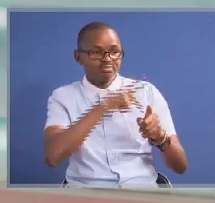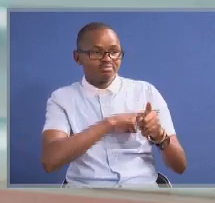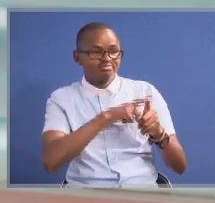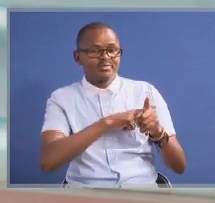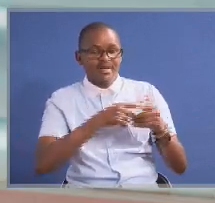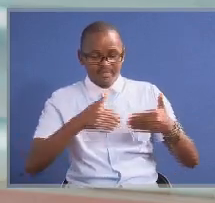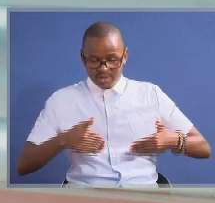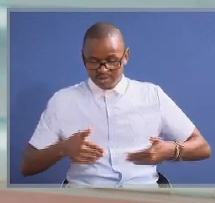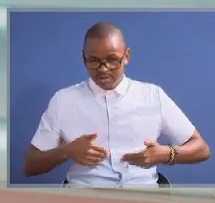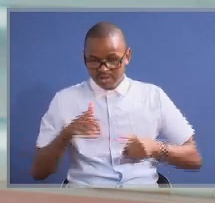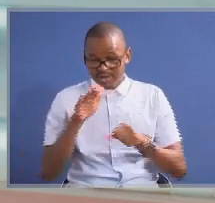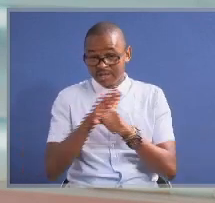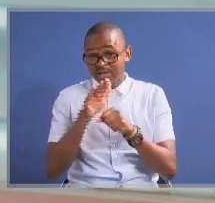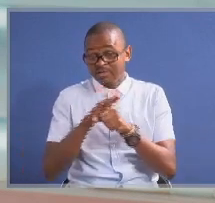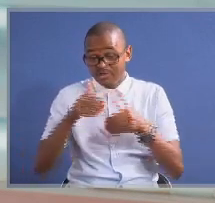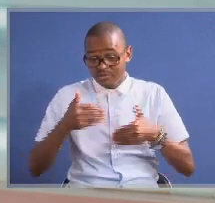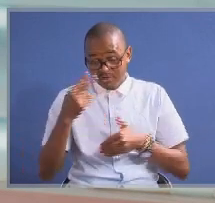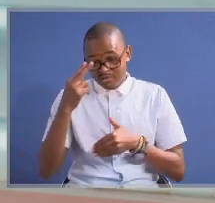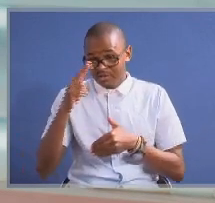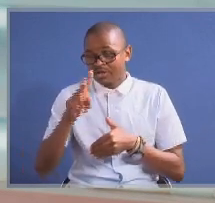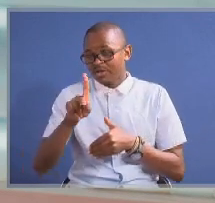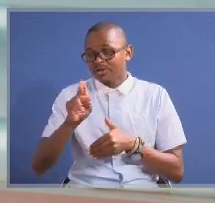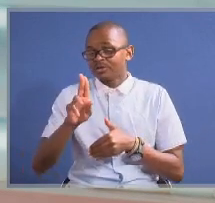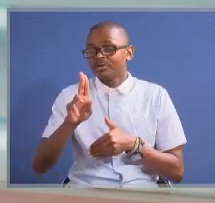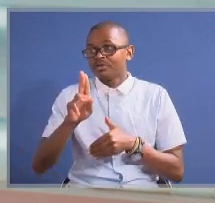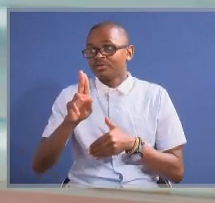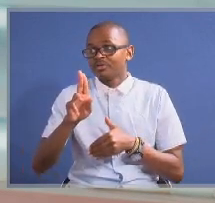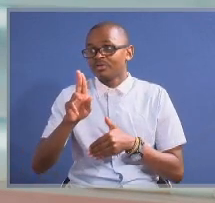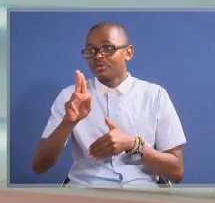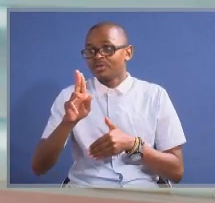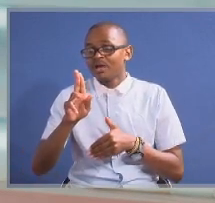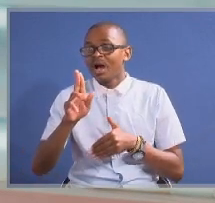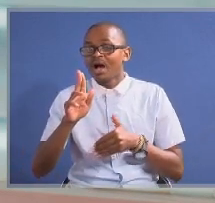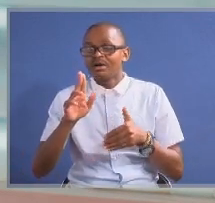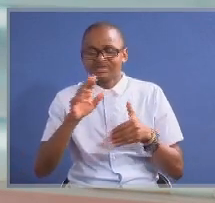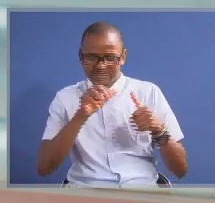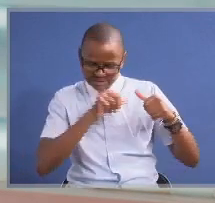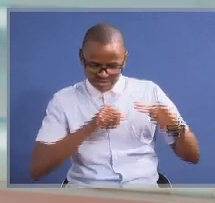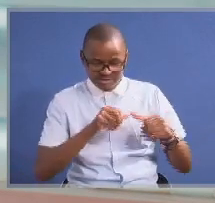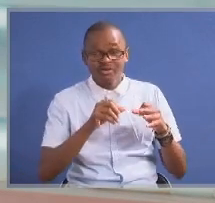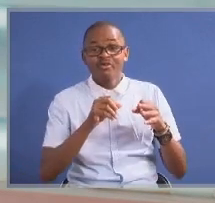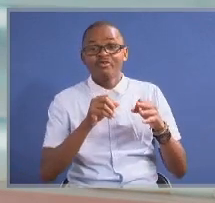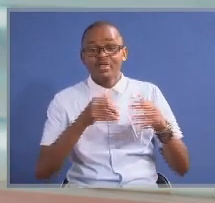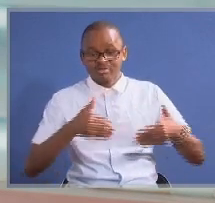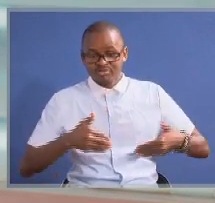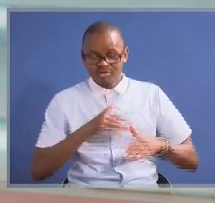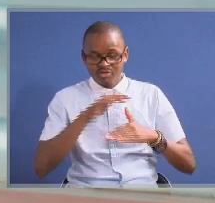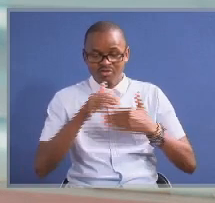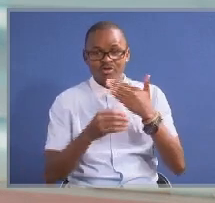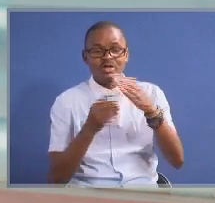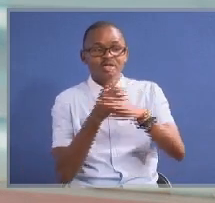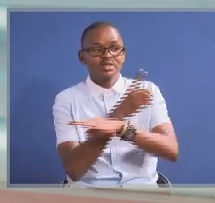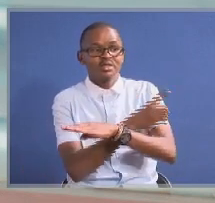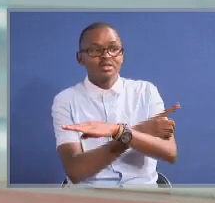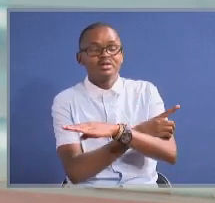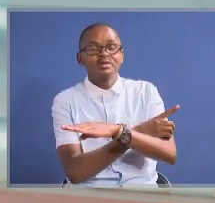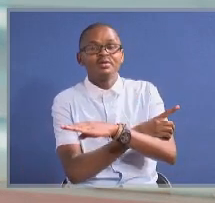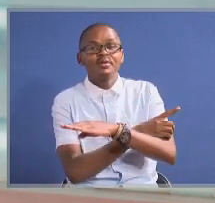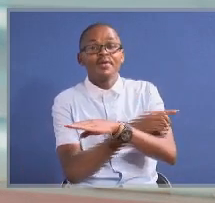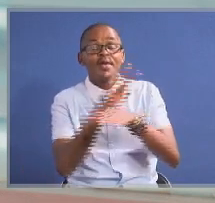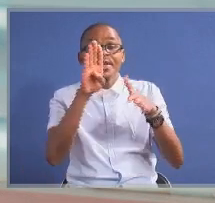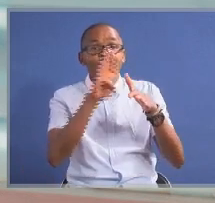I'm a youth, and I'm sure a lot more youth are watching. Kenyatta University is the heart of the youth. And if you look at all the, you know,